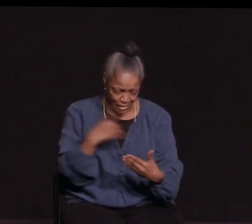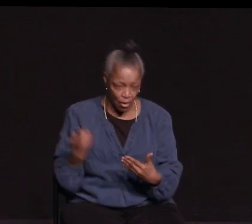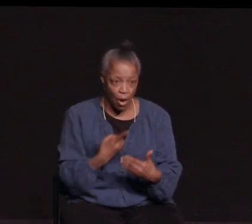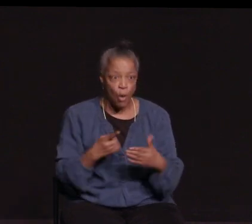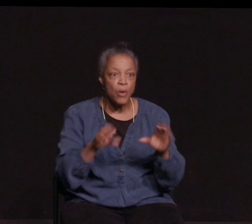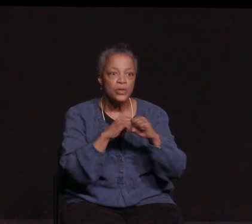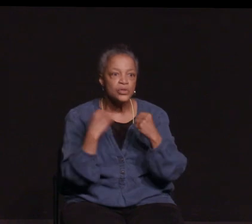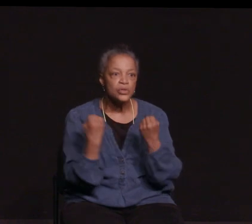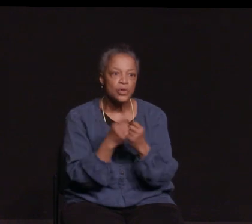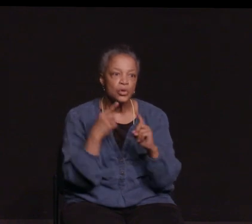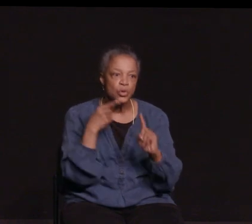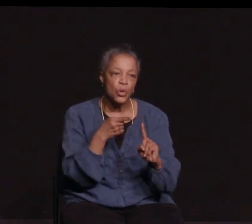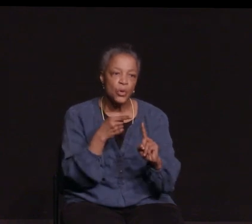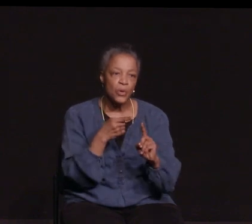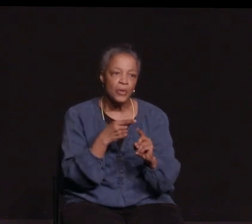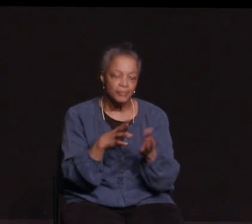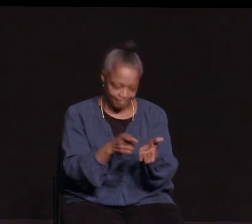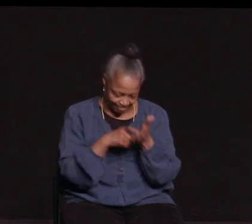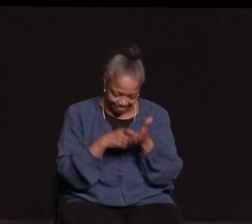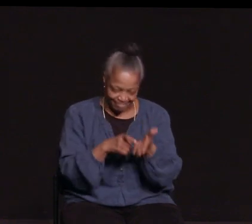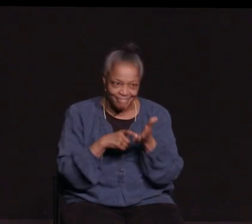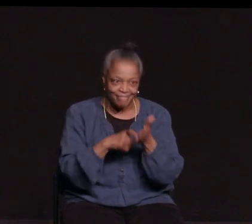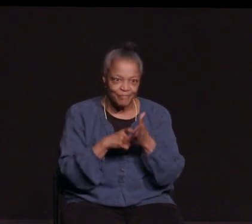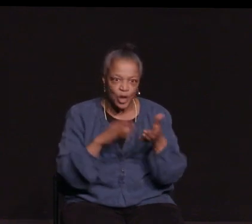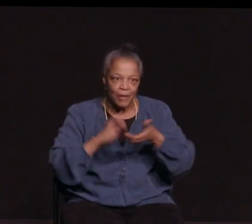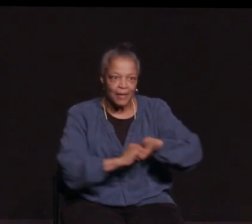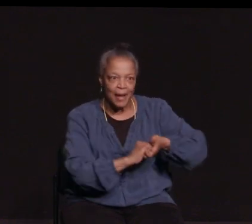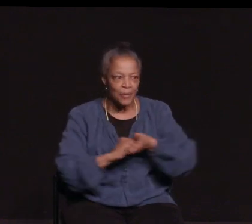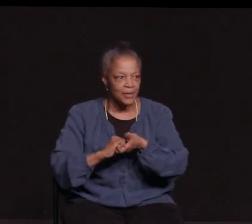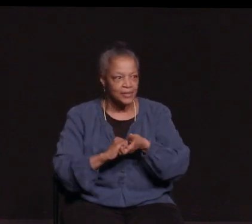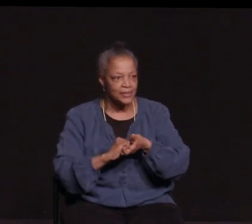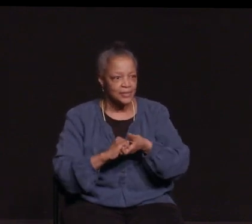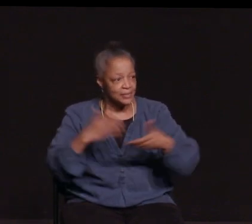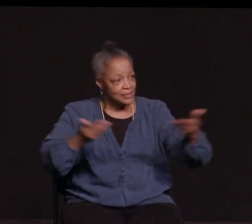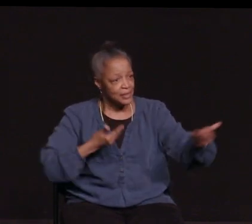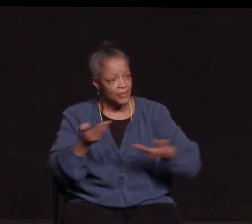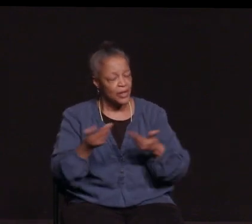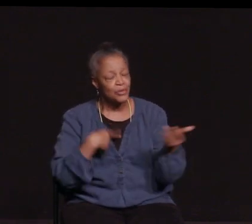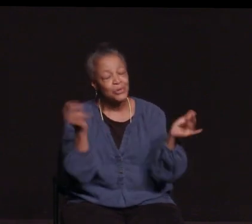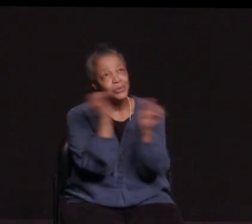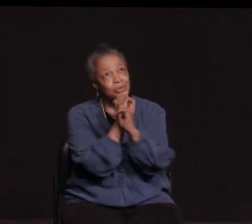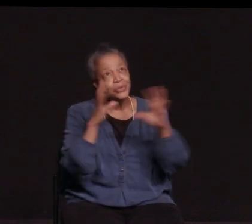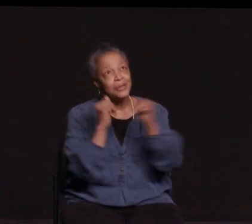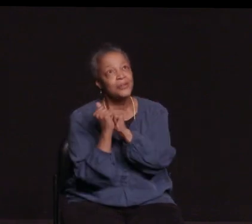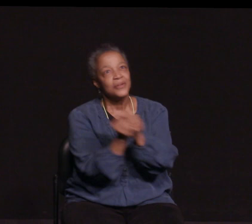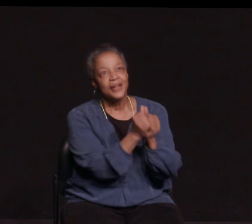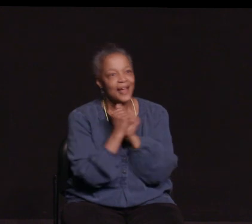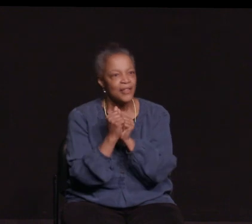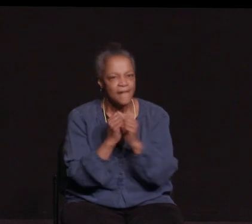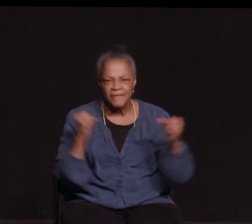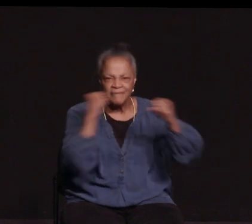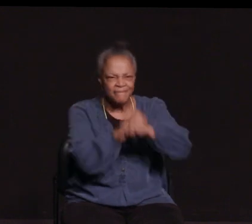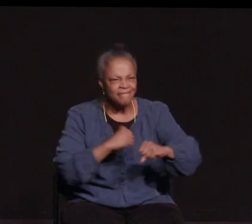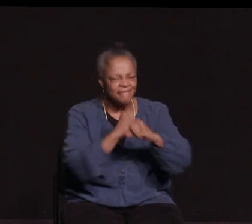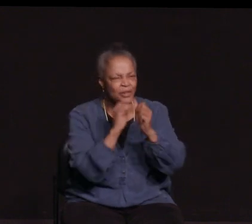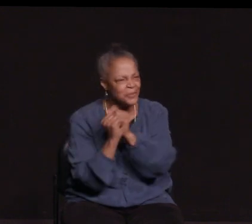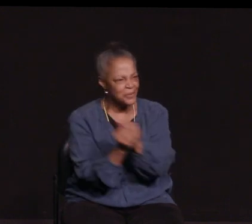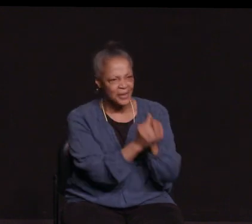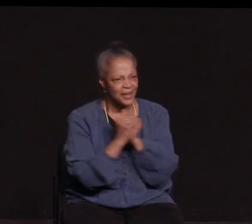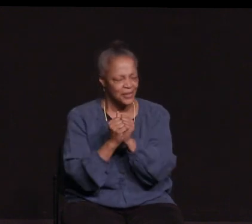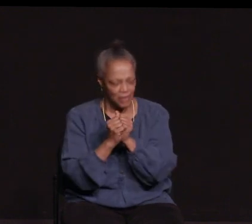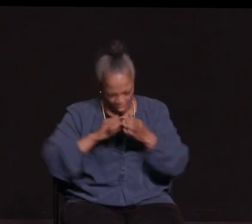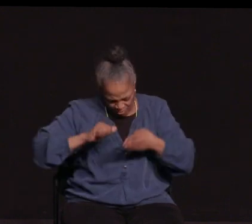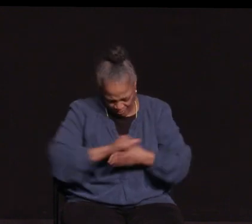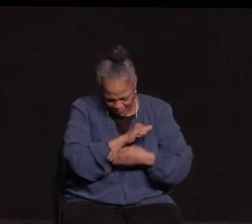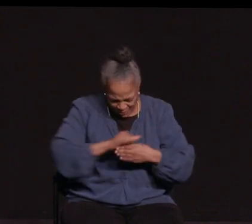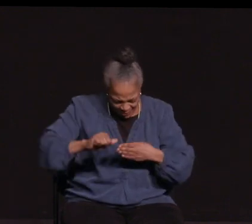social and necessarily collaborative. It is an invitation to dream together, to fight together, and to